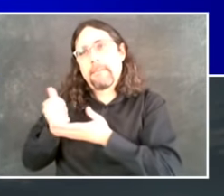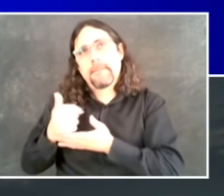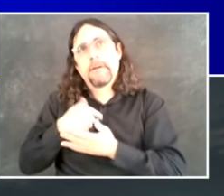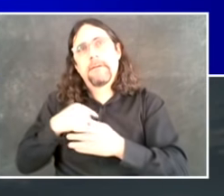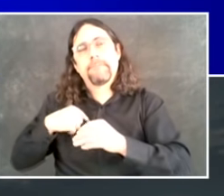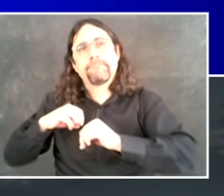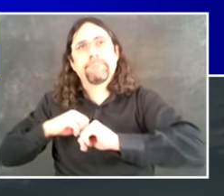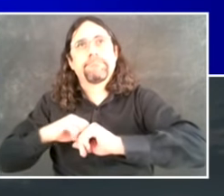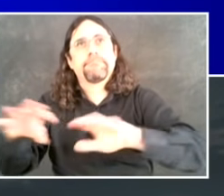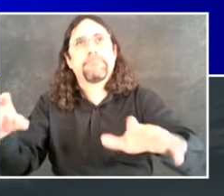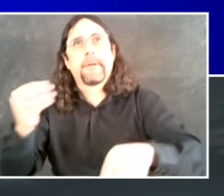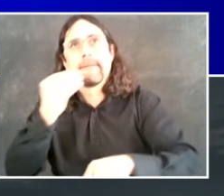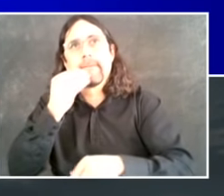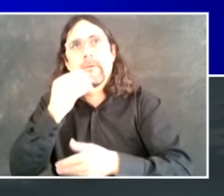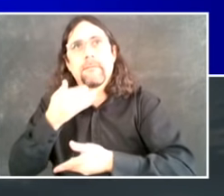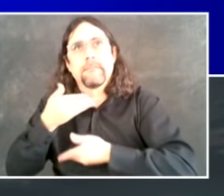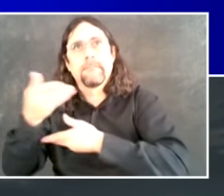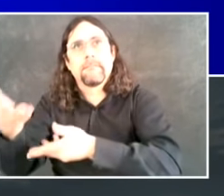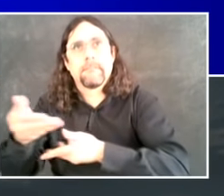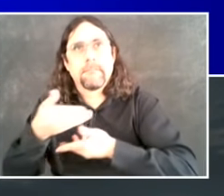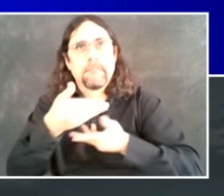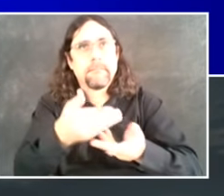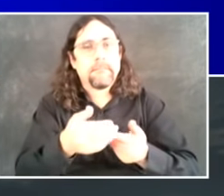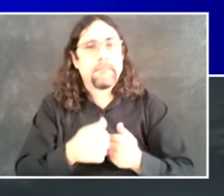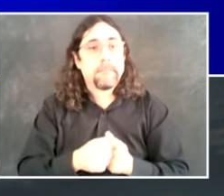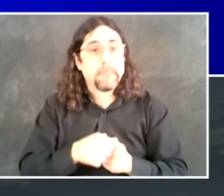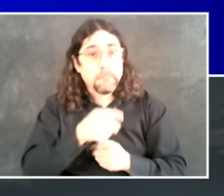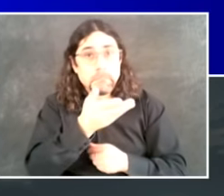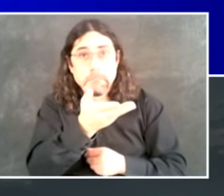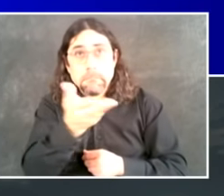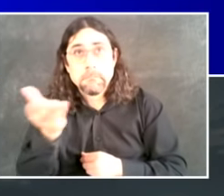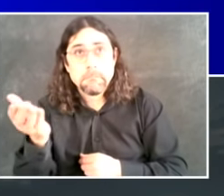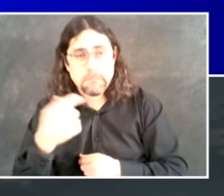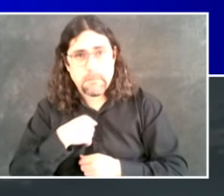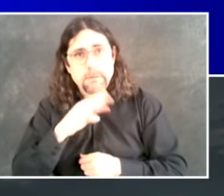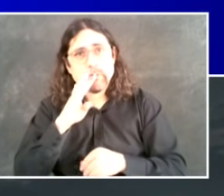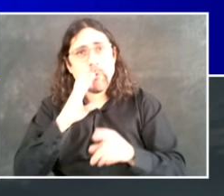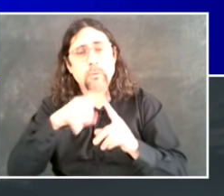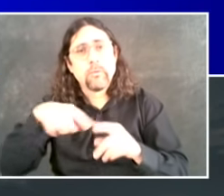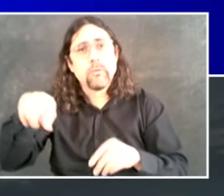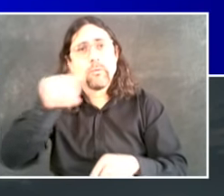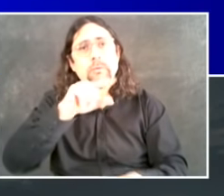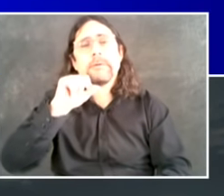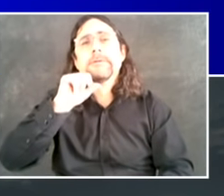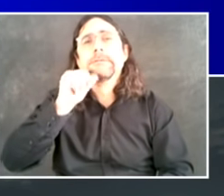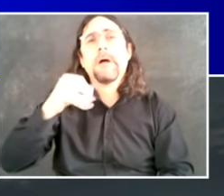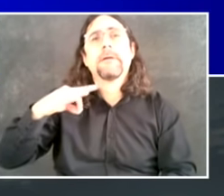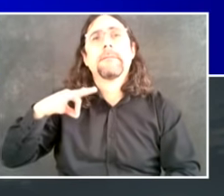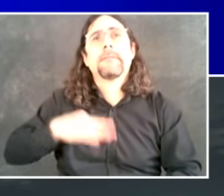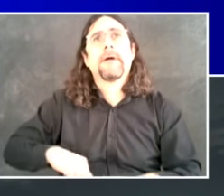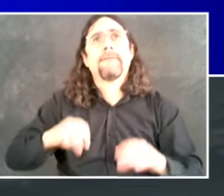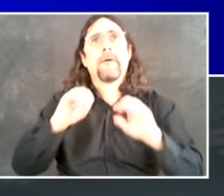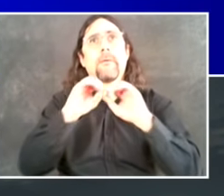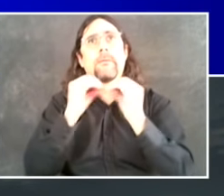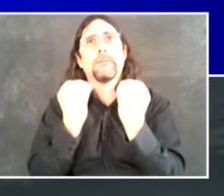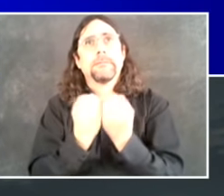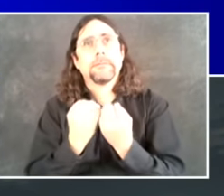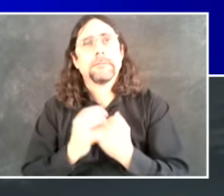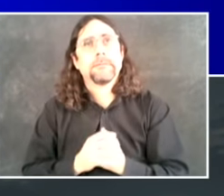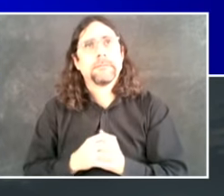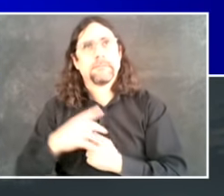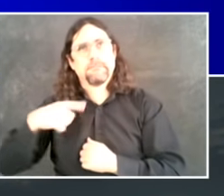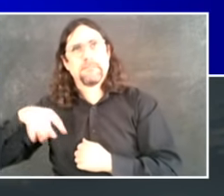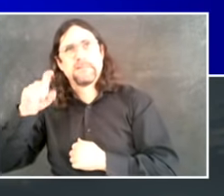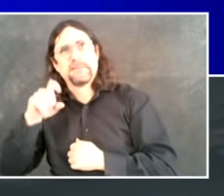partner with you. First of all, we need to immediately find an additional 300 staff members who can manage distribution